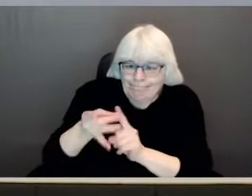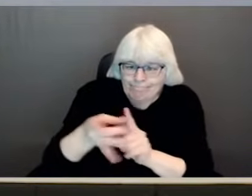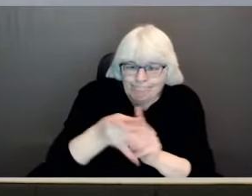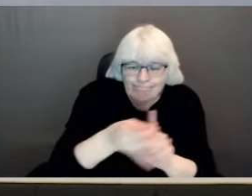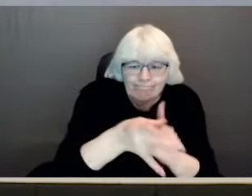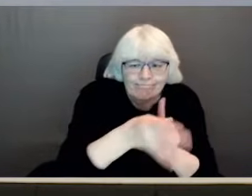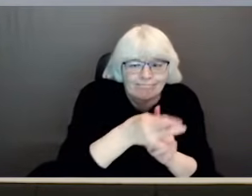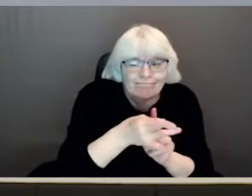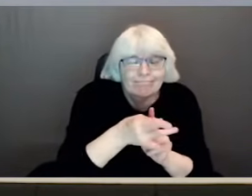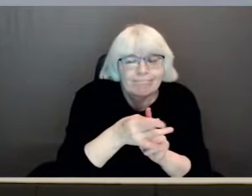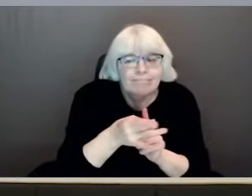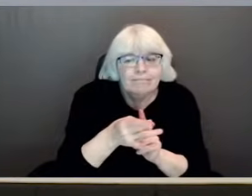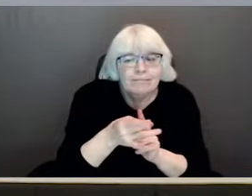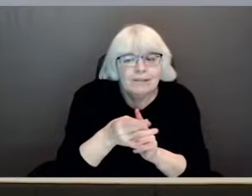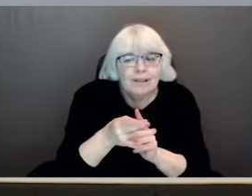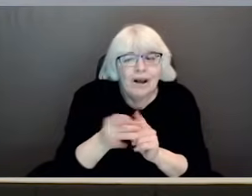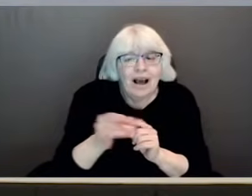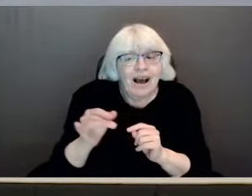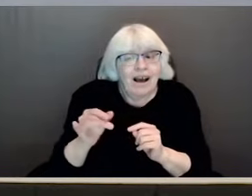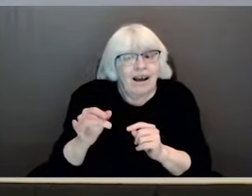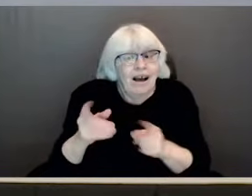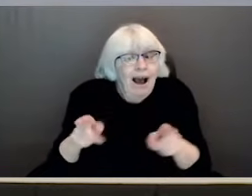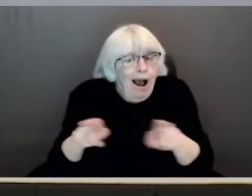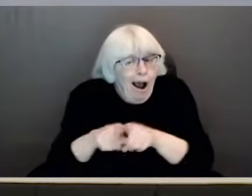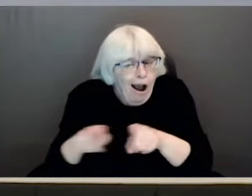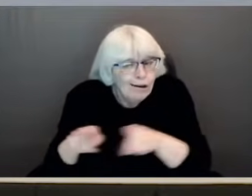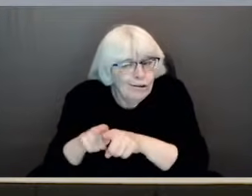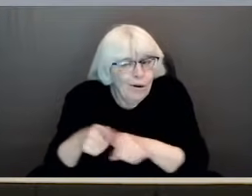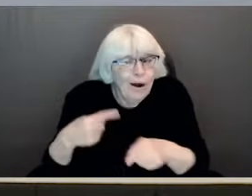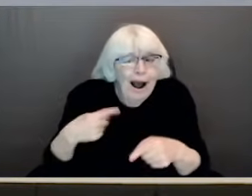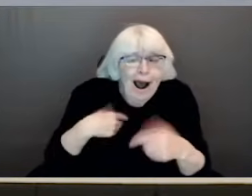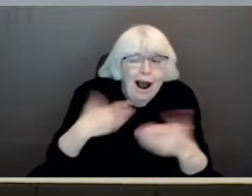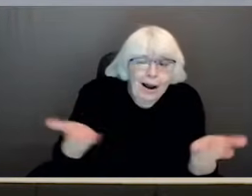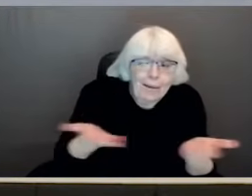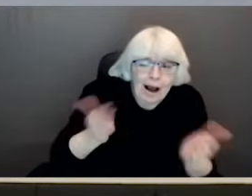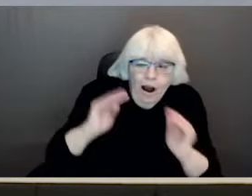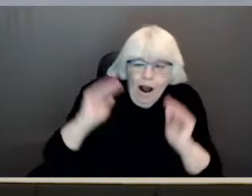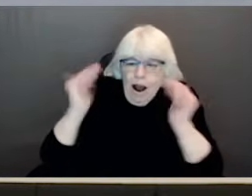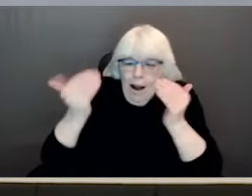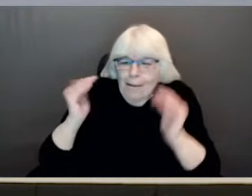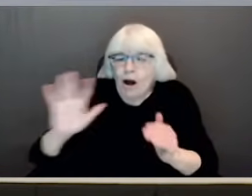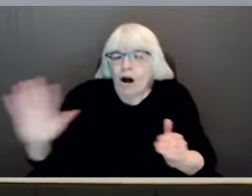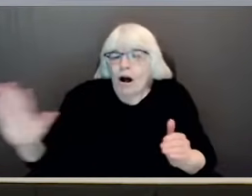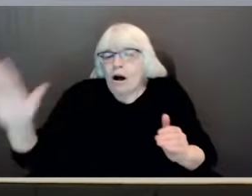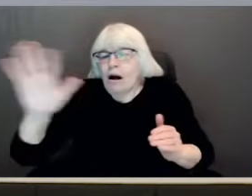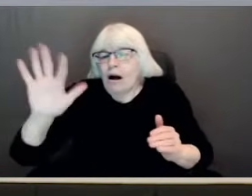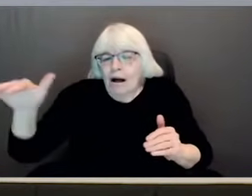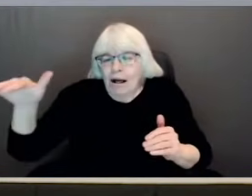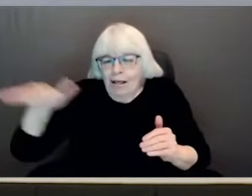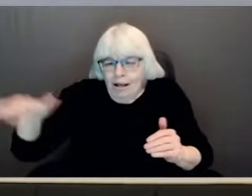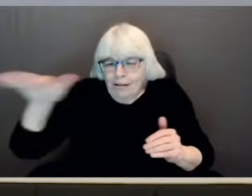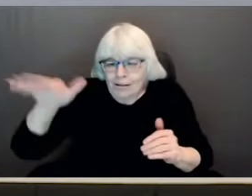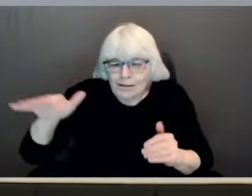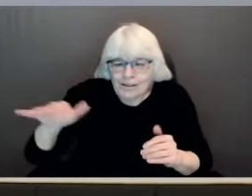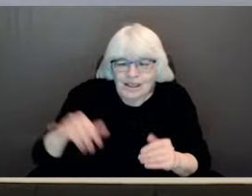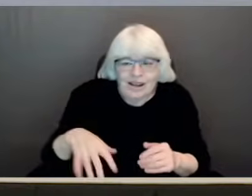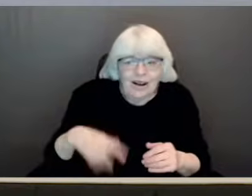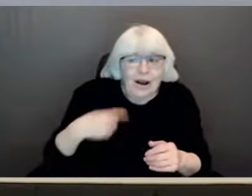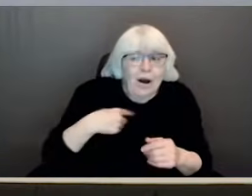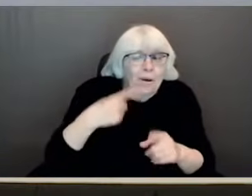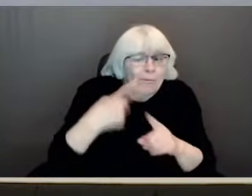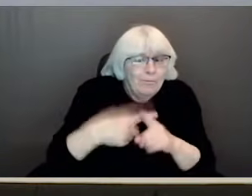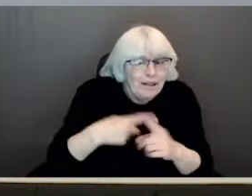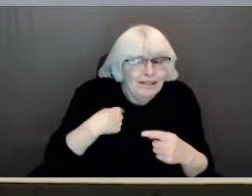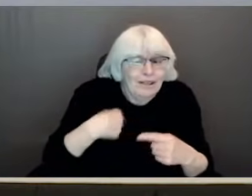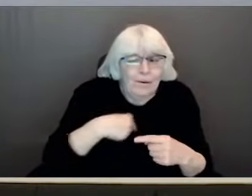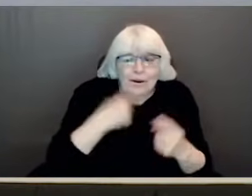happening around us. We're looking at certainly the rate of vaccination, and those who are getting